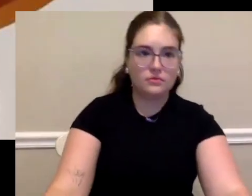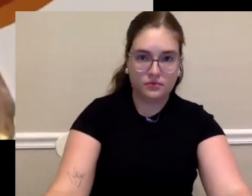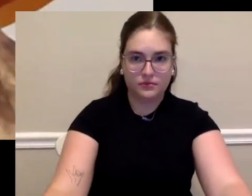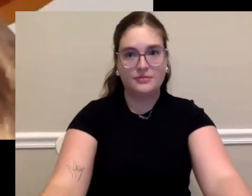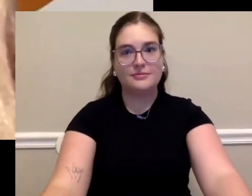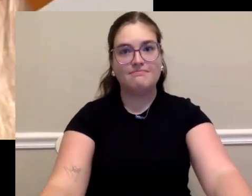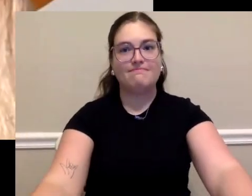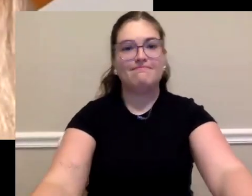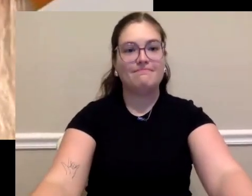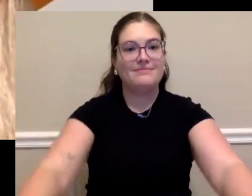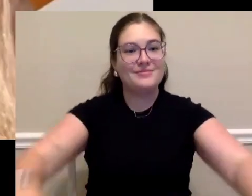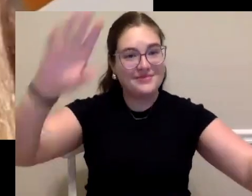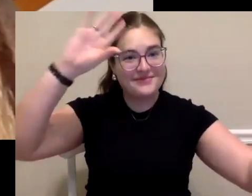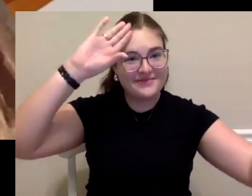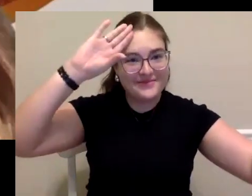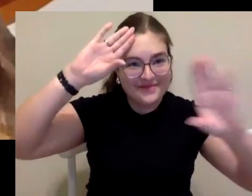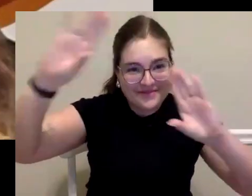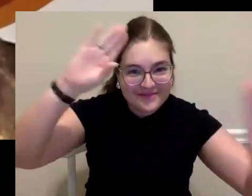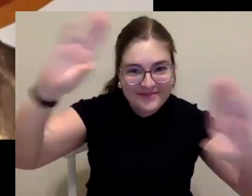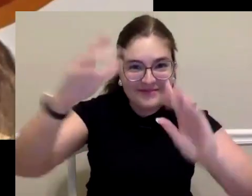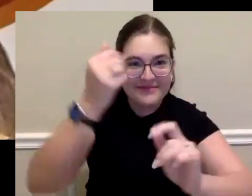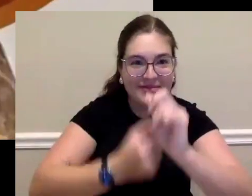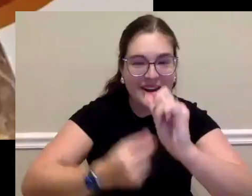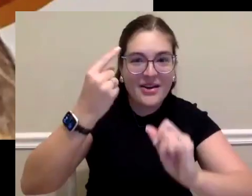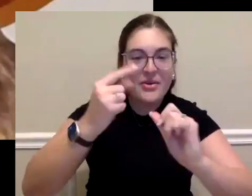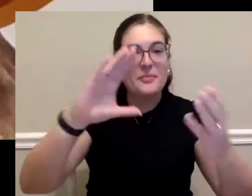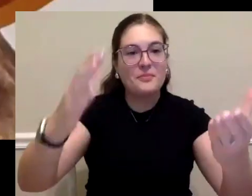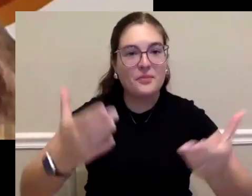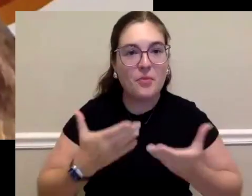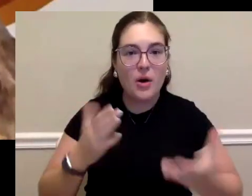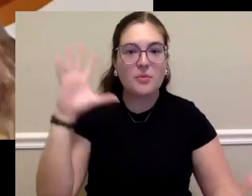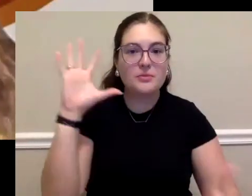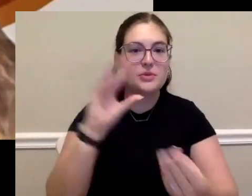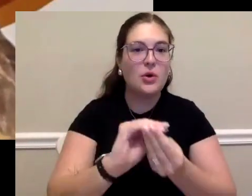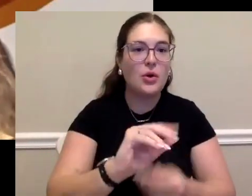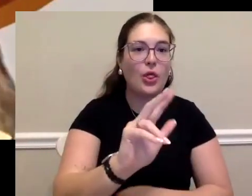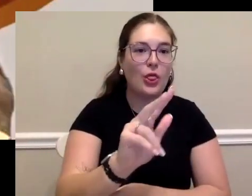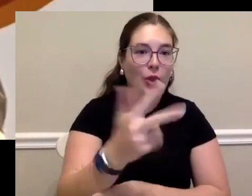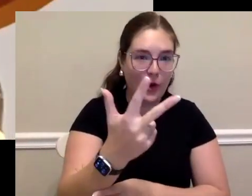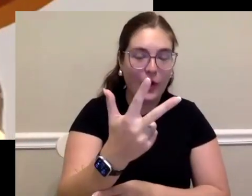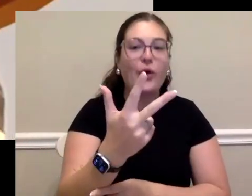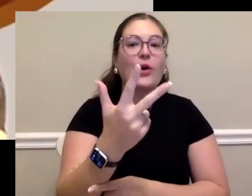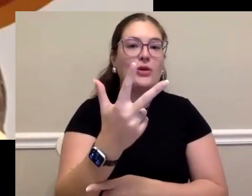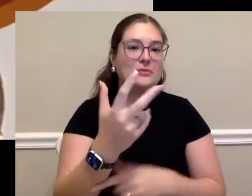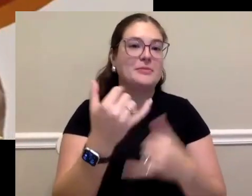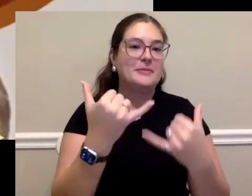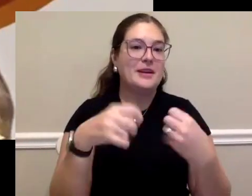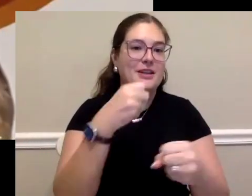Hi, everyone. Welcome to today's third webinar of 2026